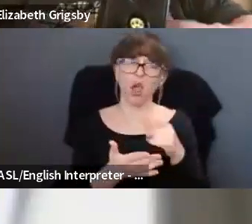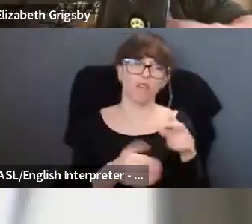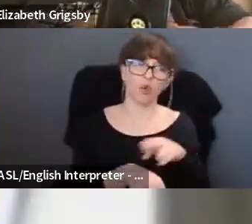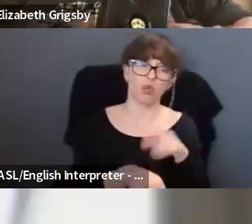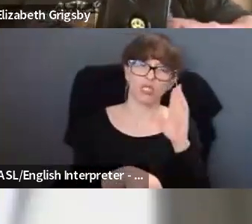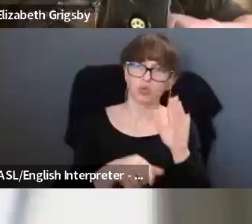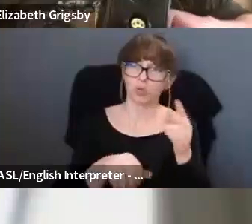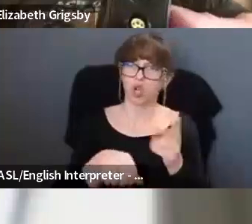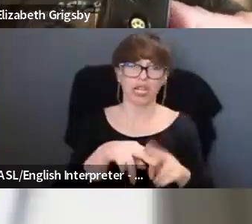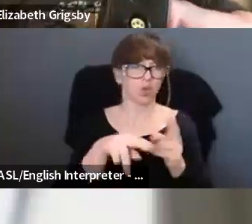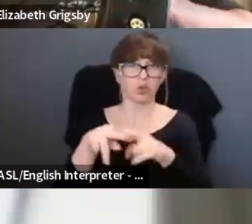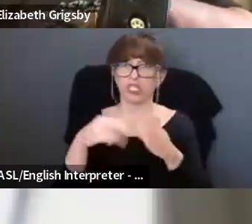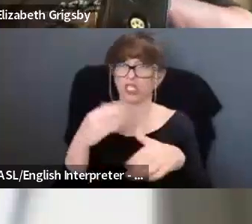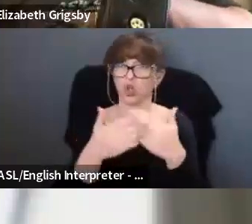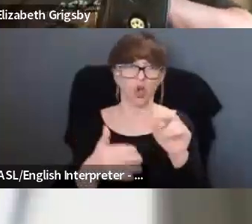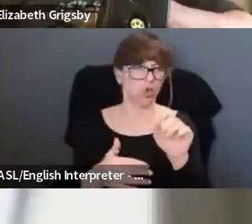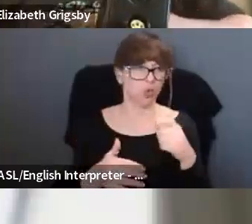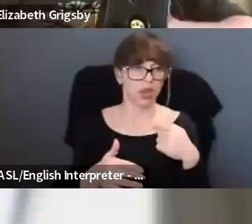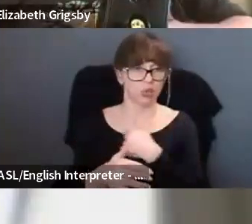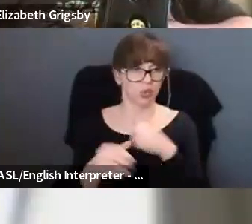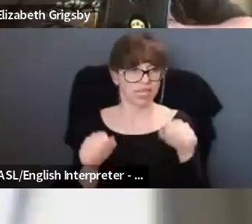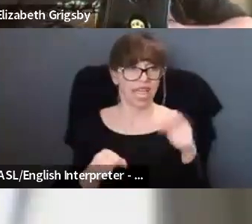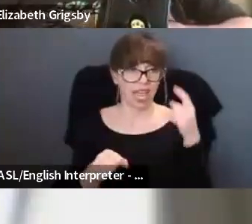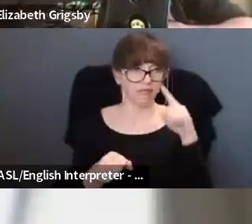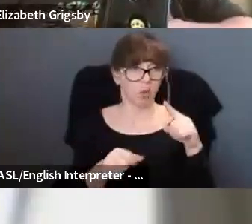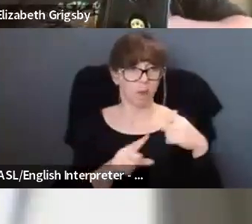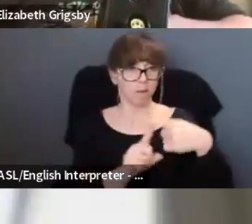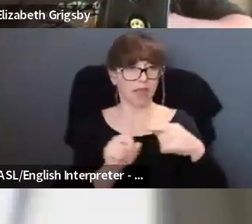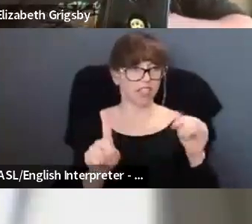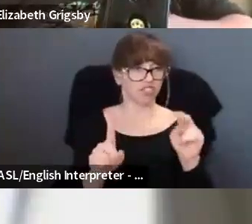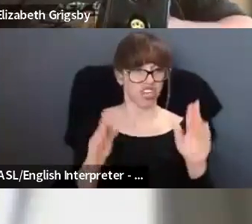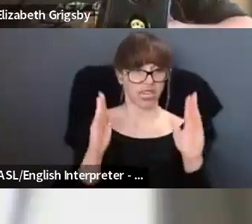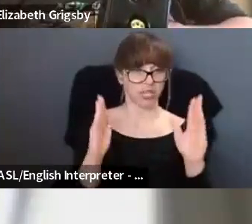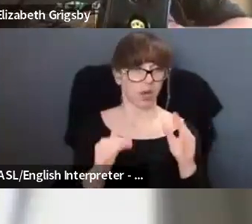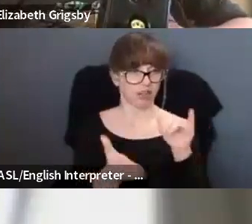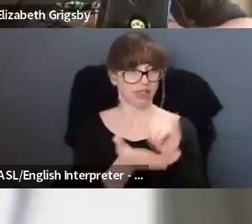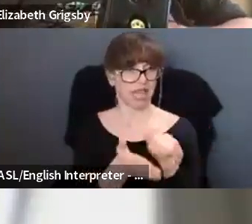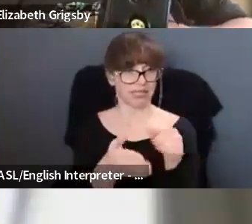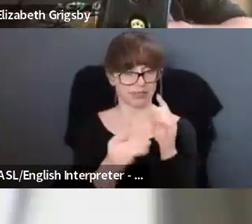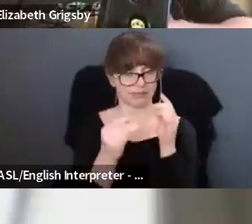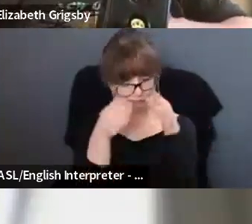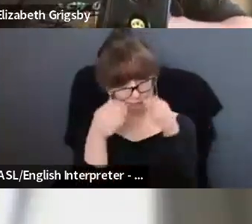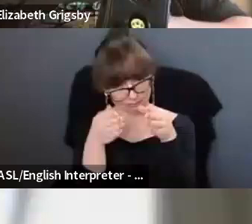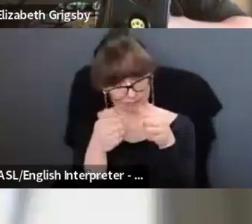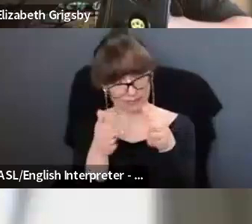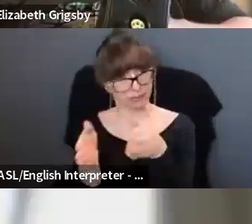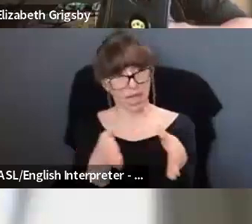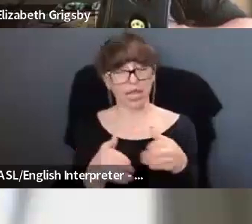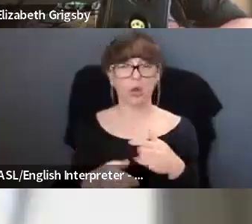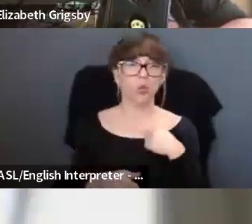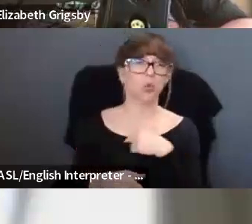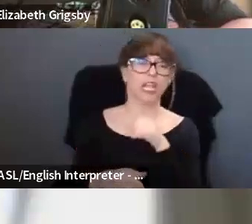rate increases in that we can in the month of January. So that's our plan right now. We're working on automating